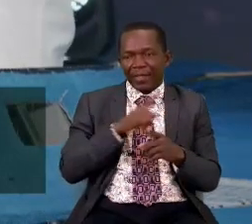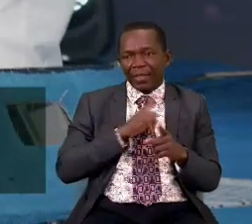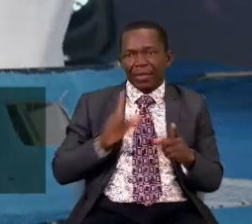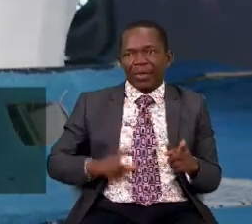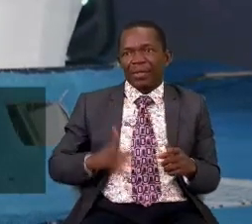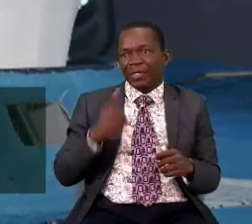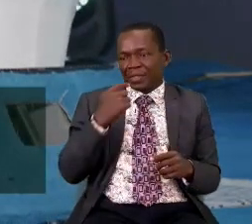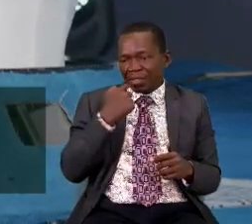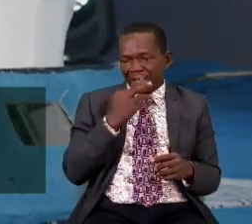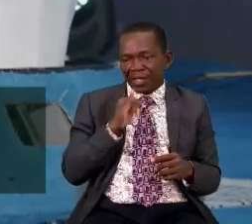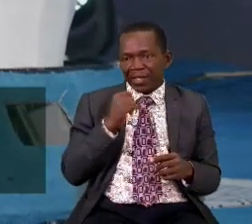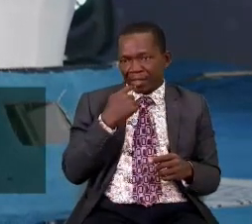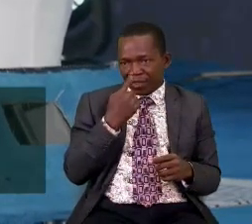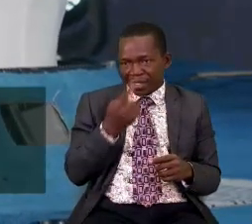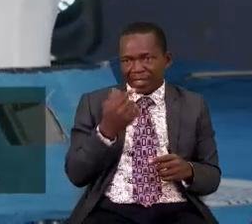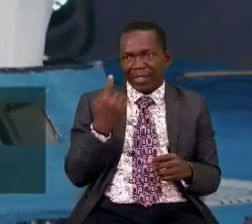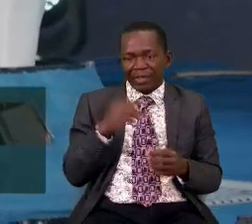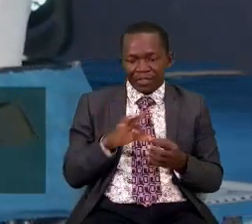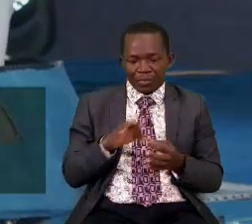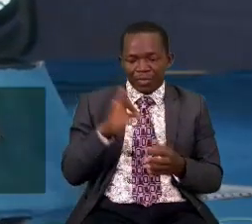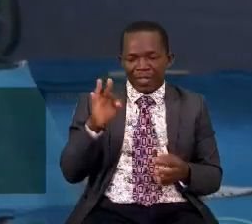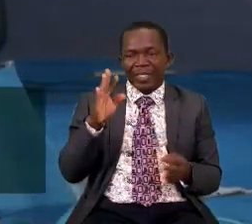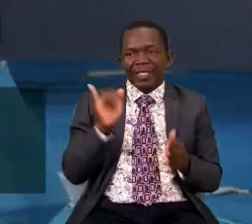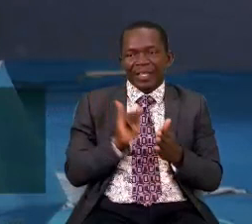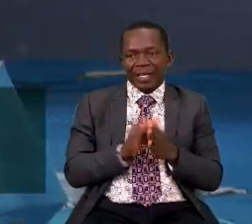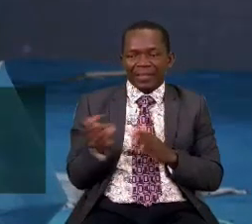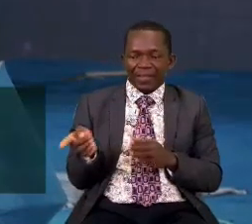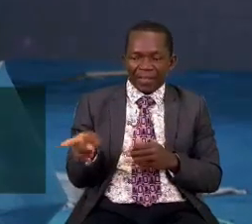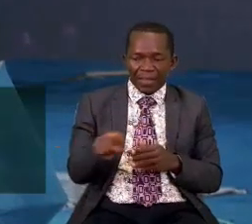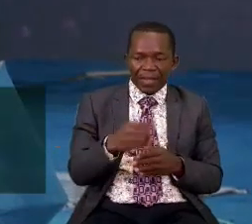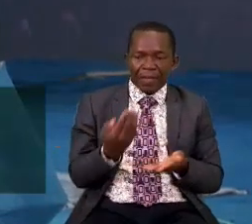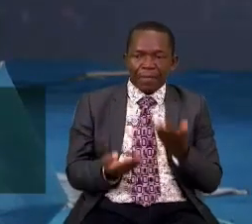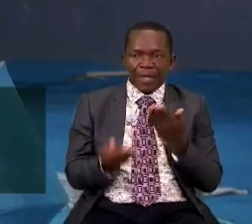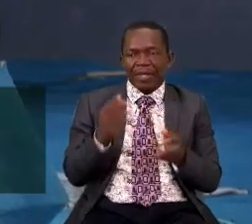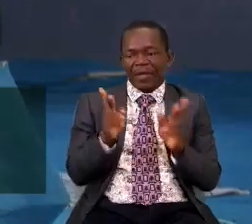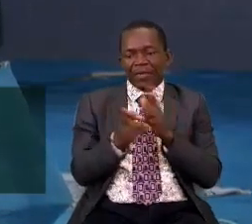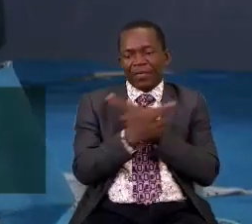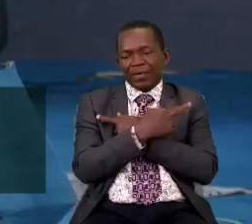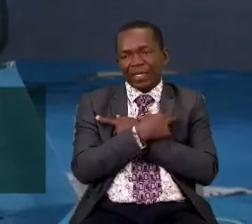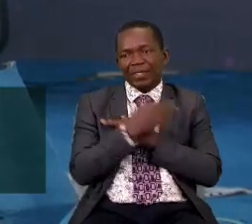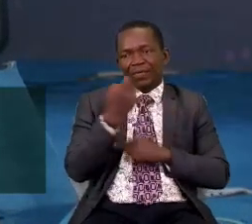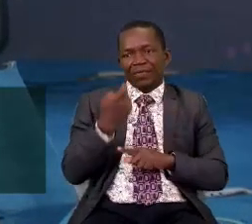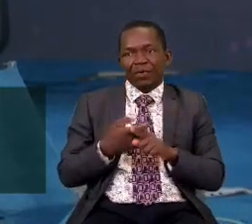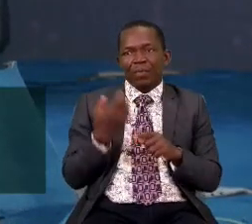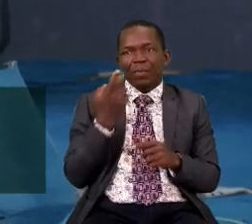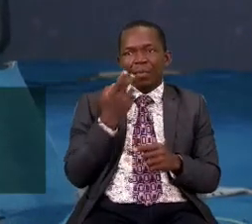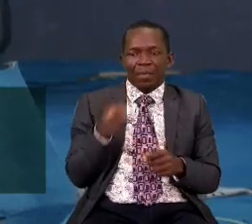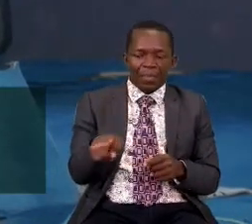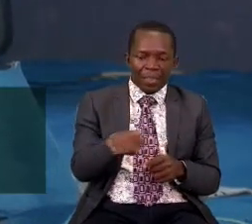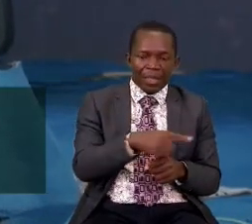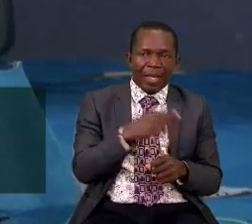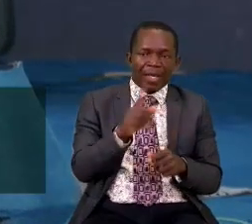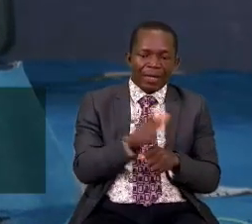labels and their Works do follow them that departure spells